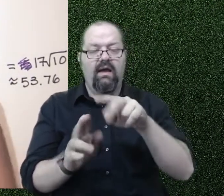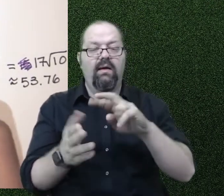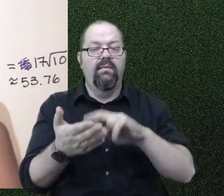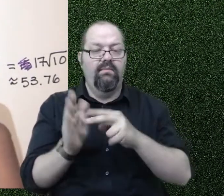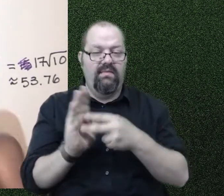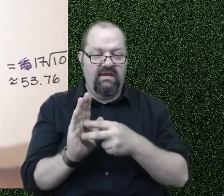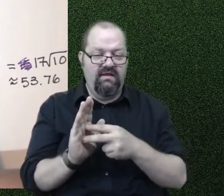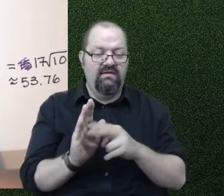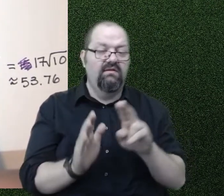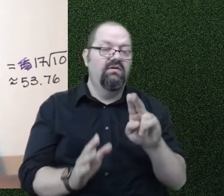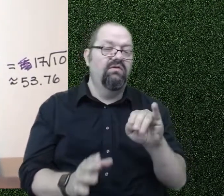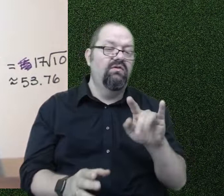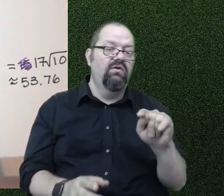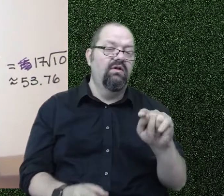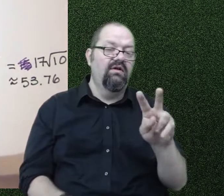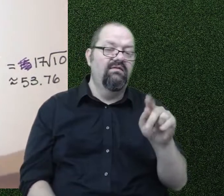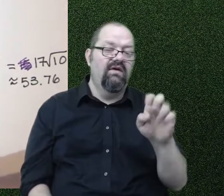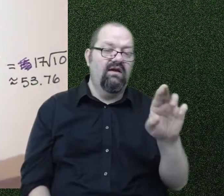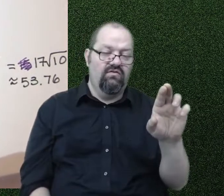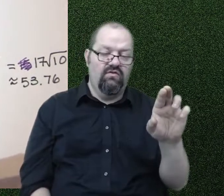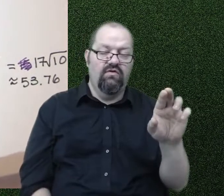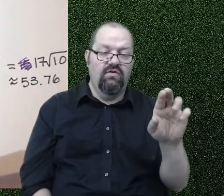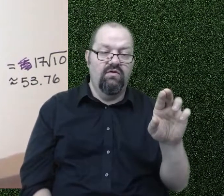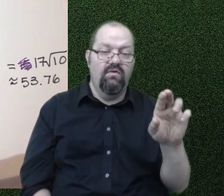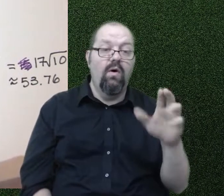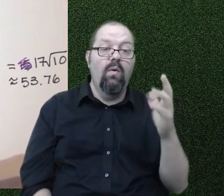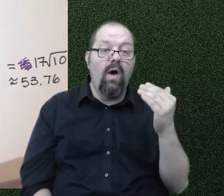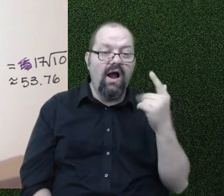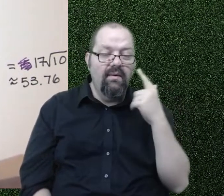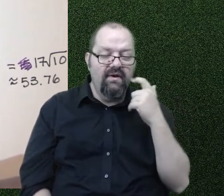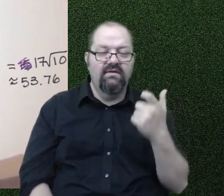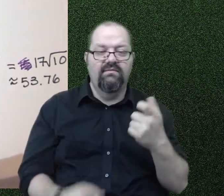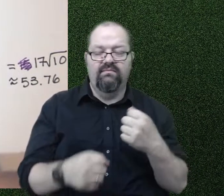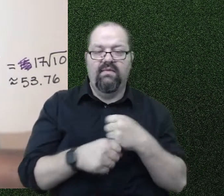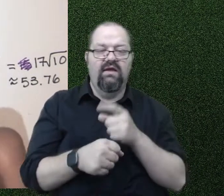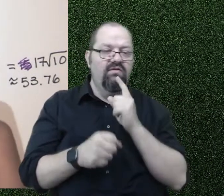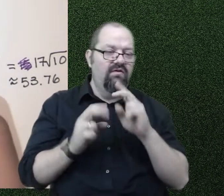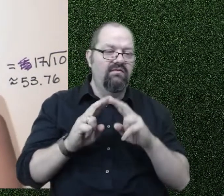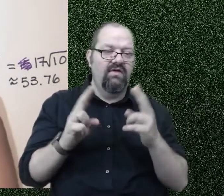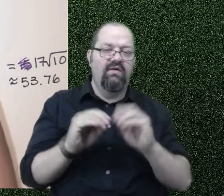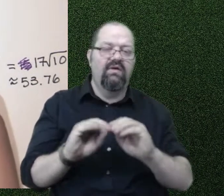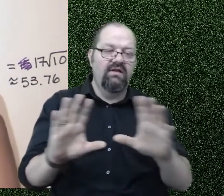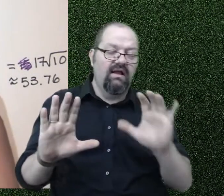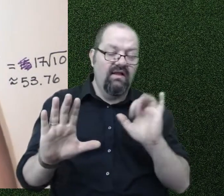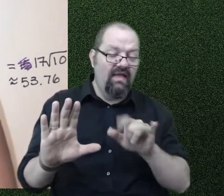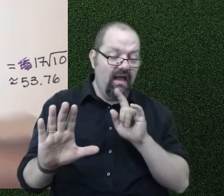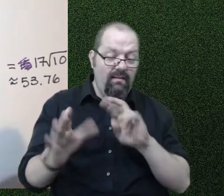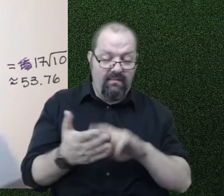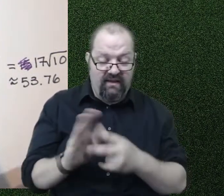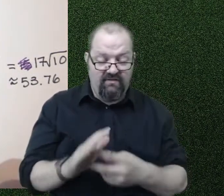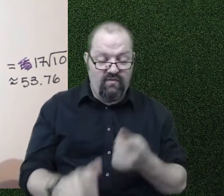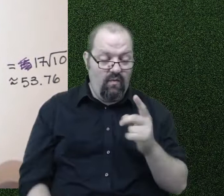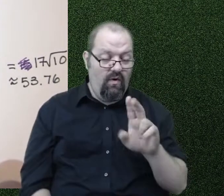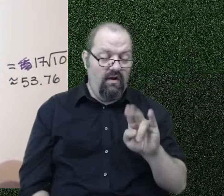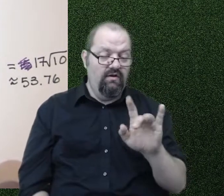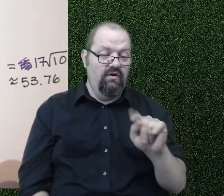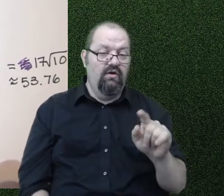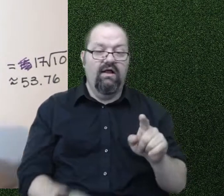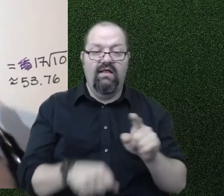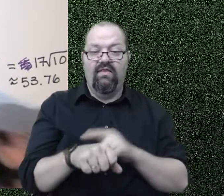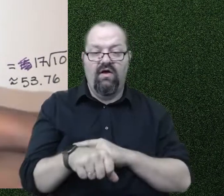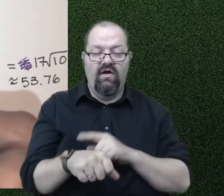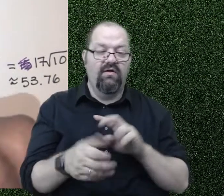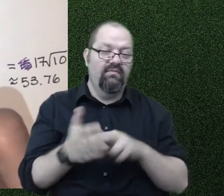use hats anytime we have a unit vector, just to make it very clear that it's only 1 unit long. The hat means it's